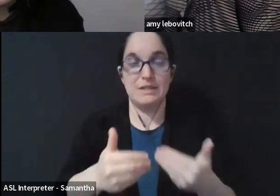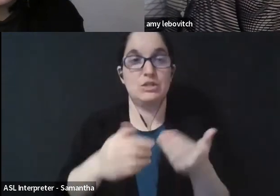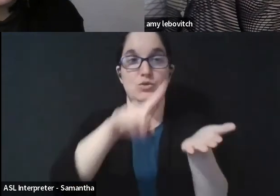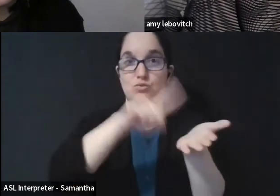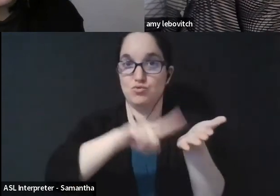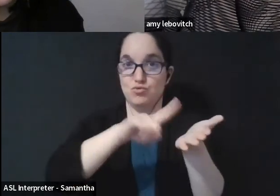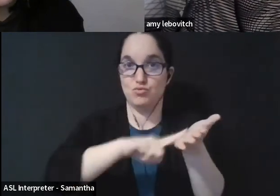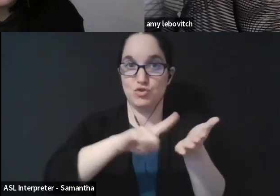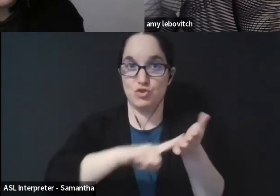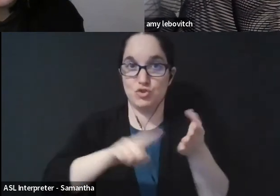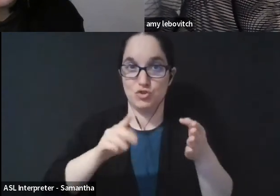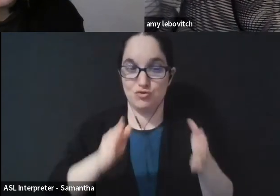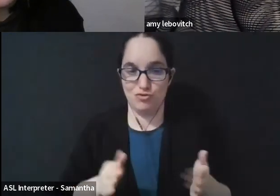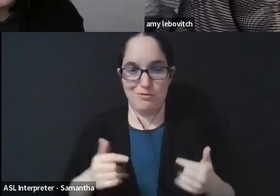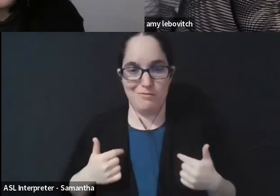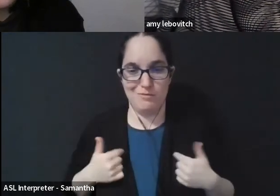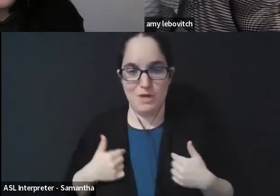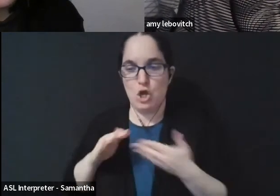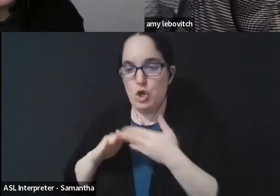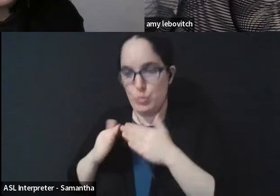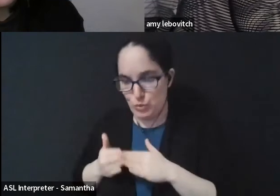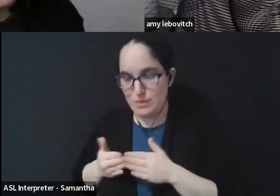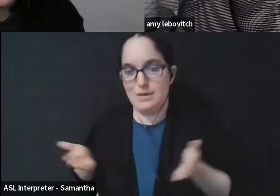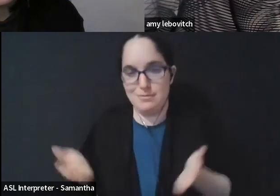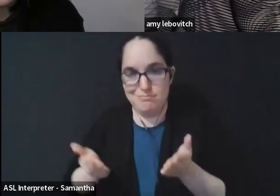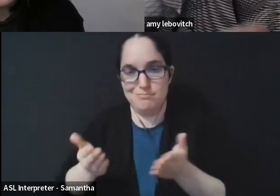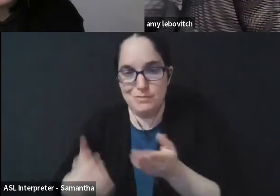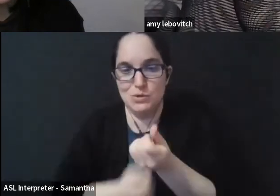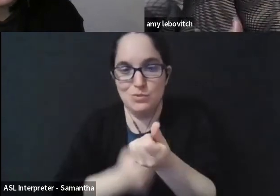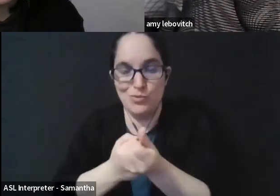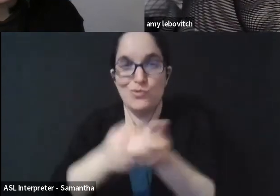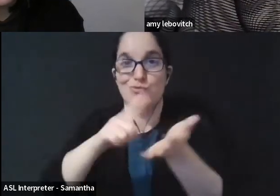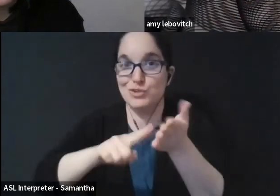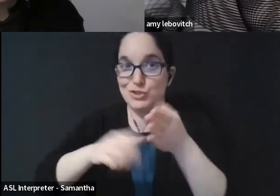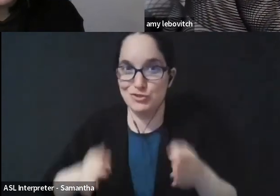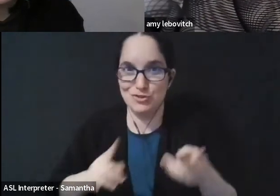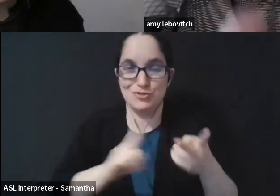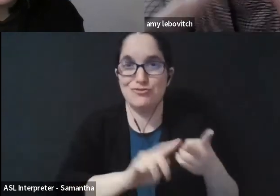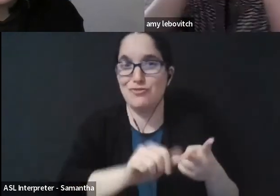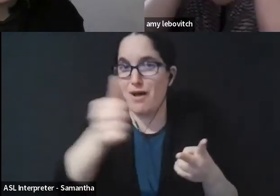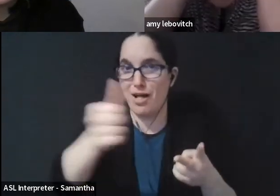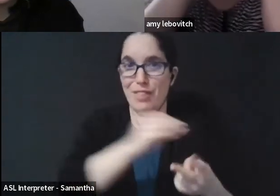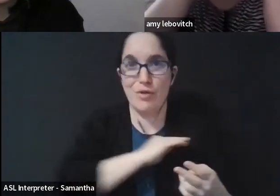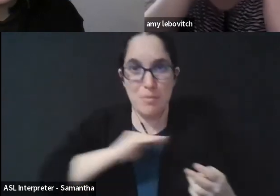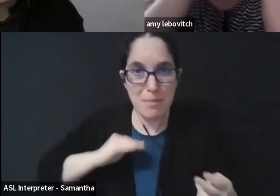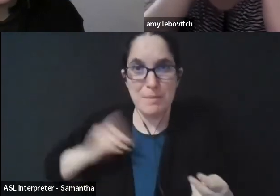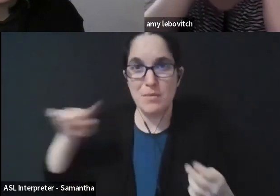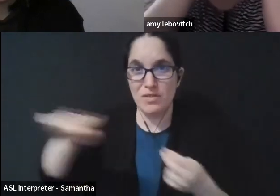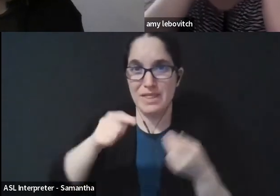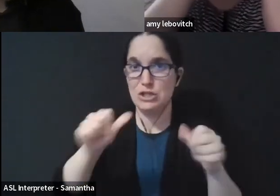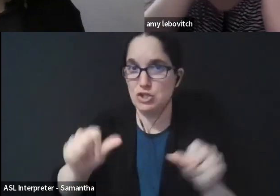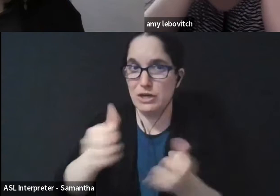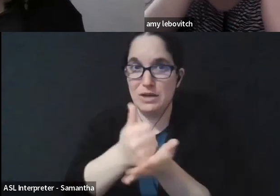a community-driven researchers and community members trying to navigate that. So those